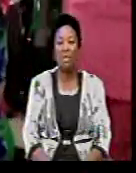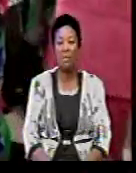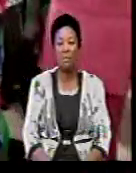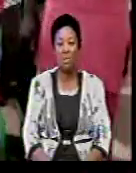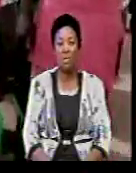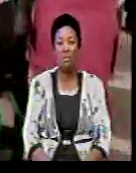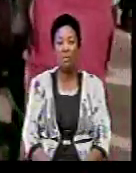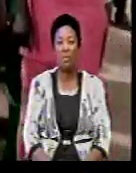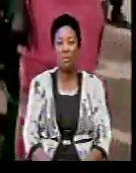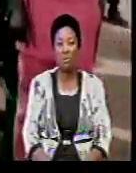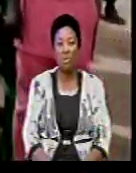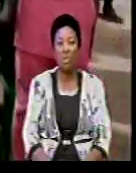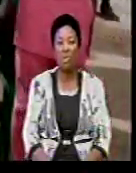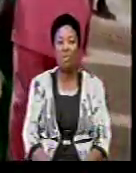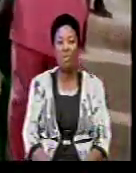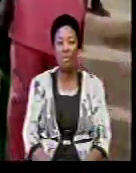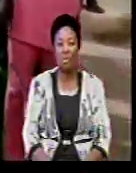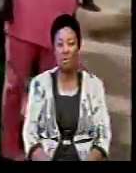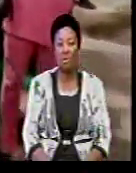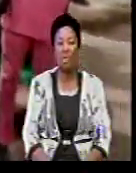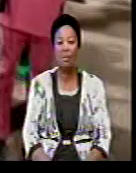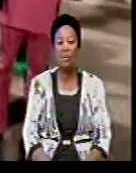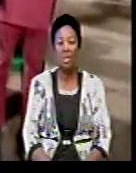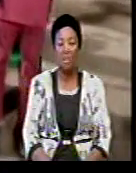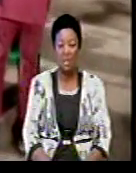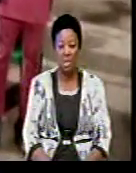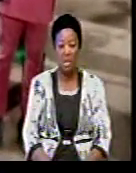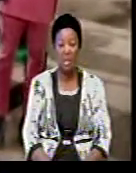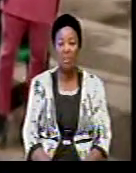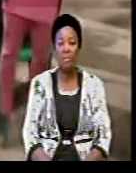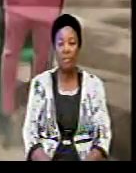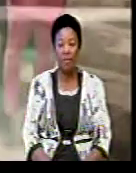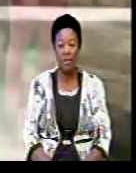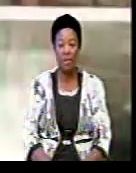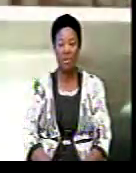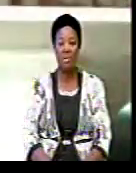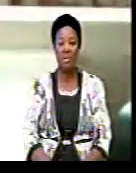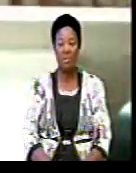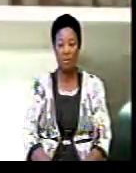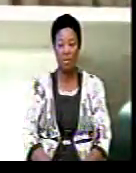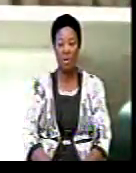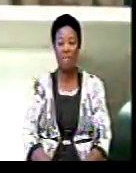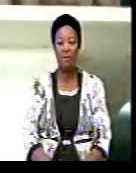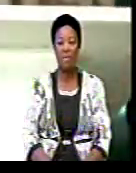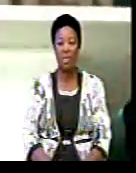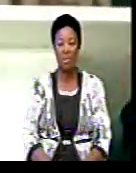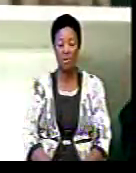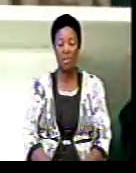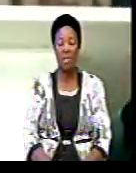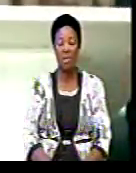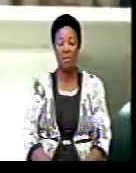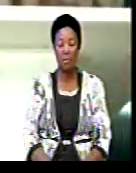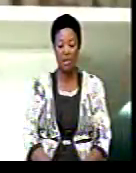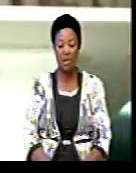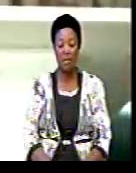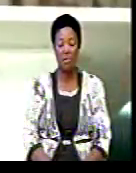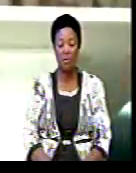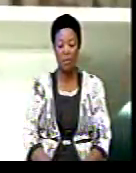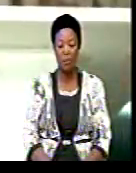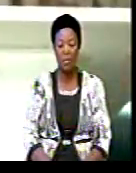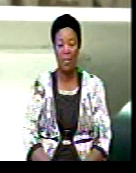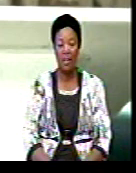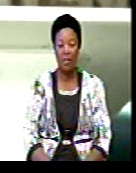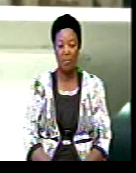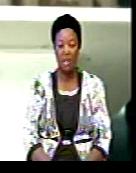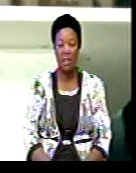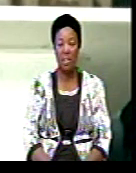Lord. Touch me, Lord. Touch me, Lord. Touch me, Lord. Outside, pray. Lord,